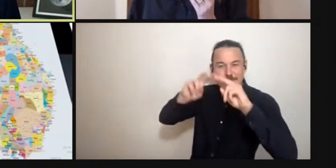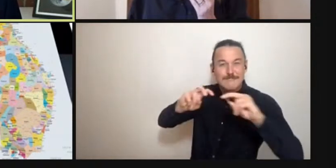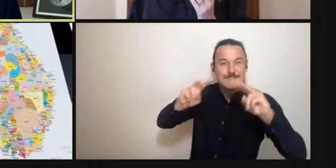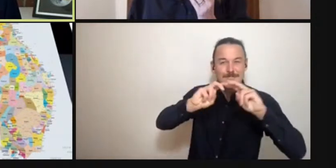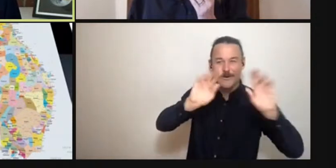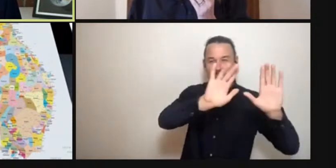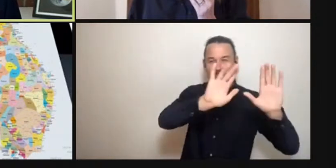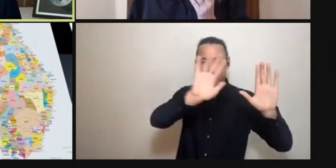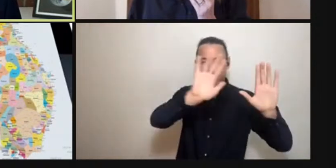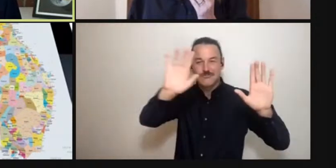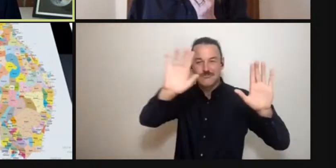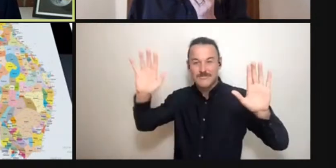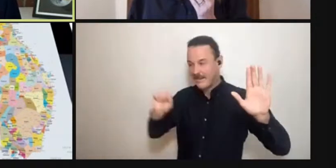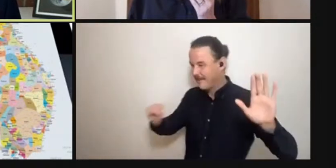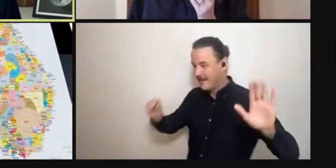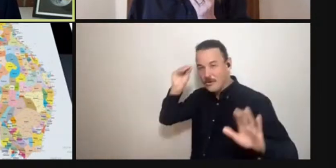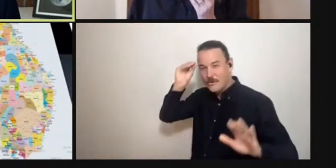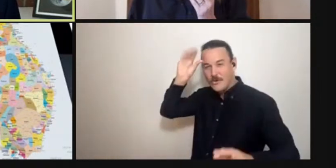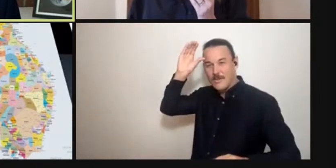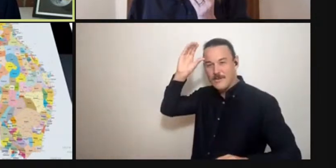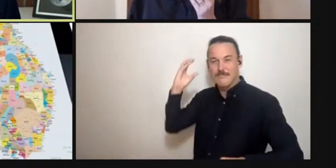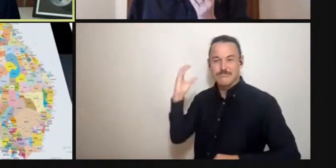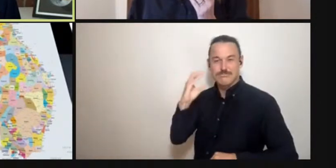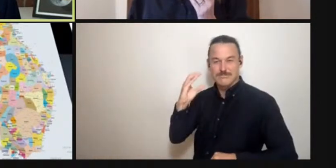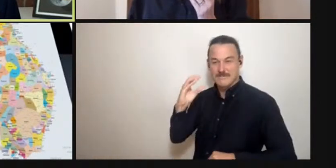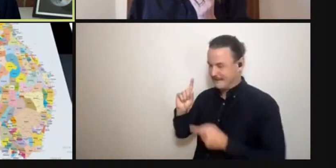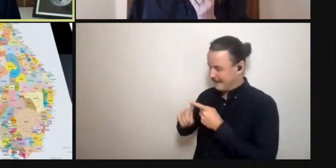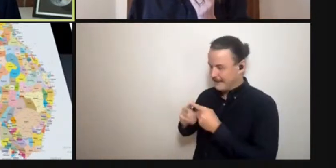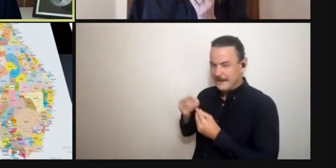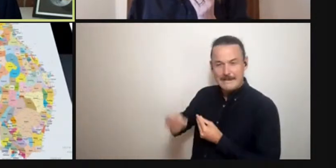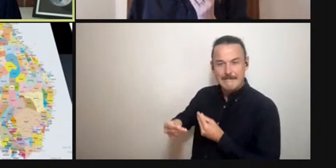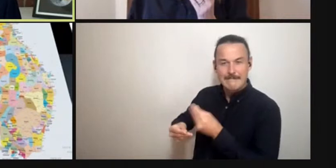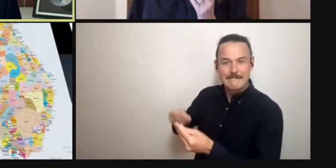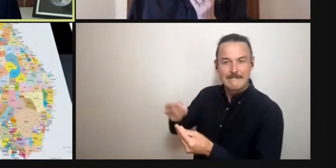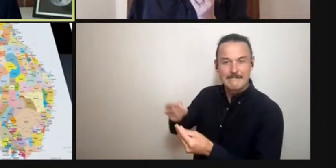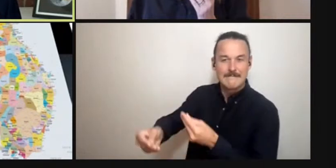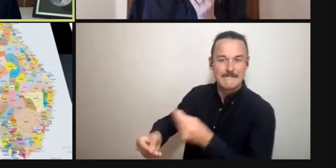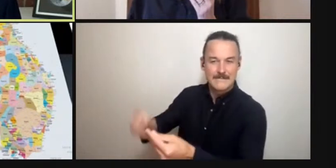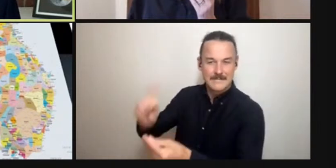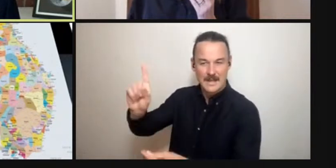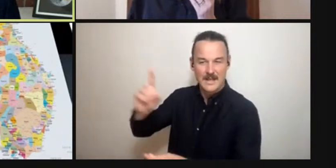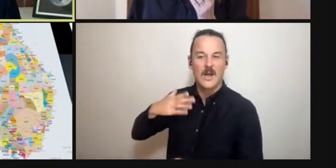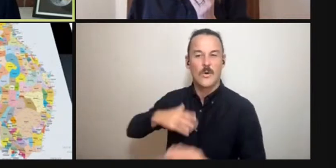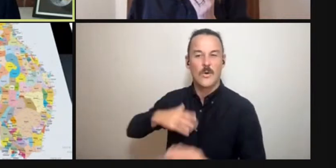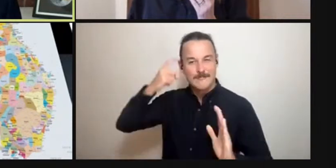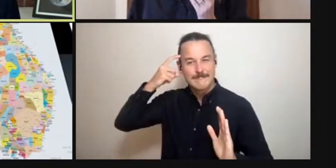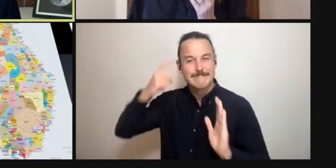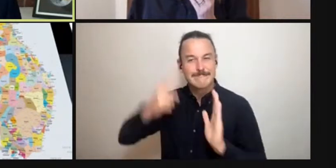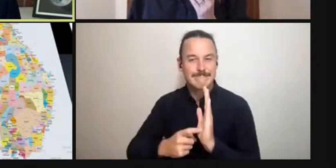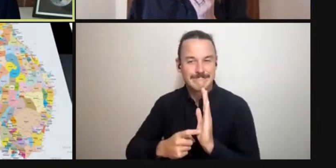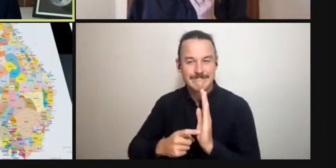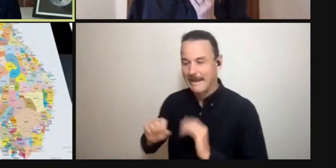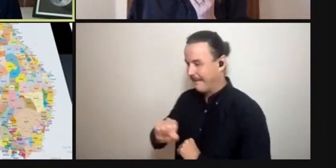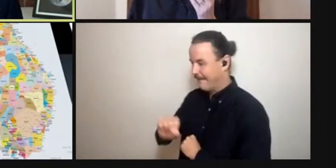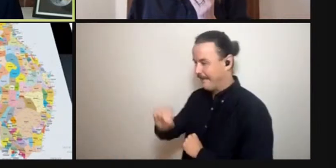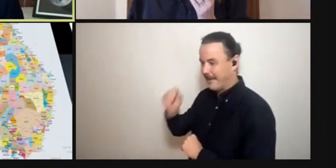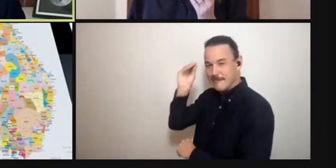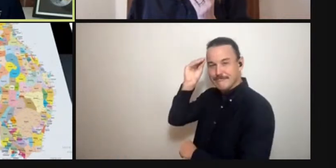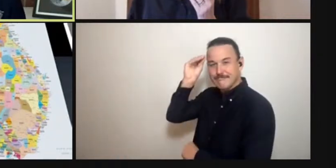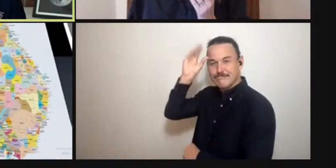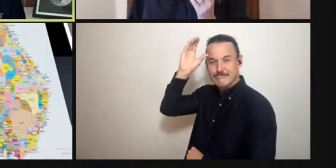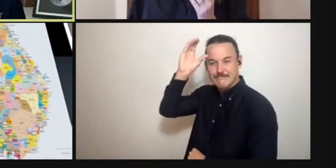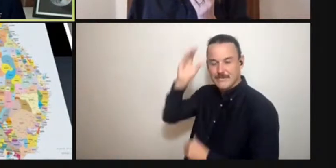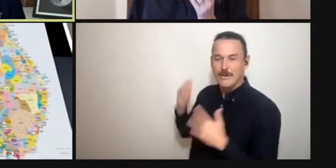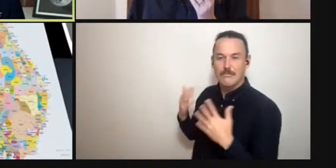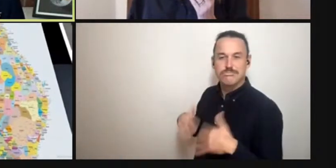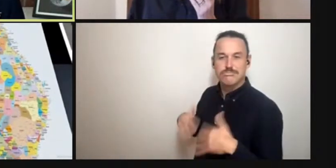day. And I just want to extend those respects in particular for that exquisite knowledge. And really, we're just incredibly